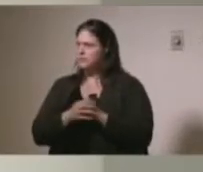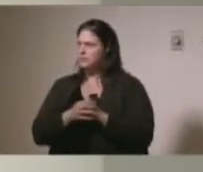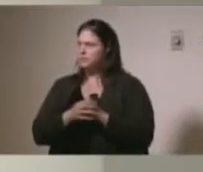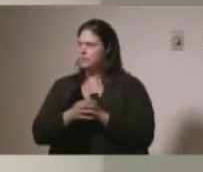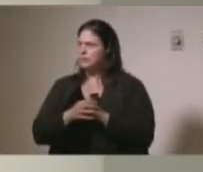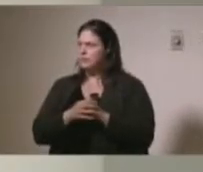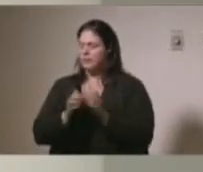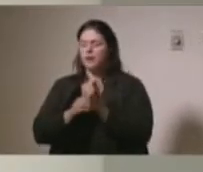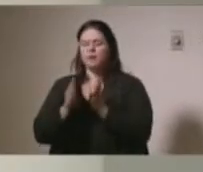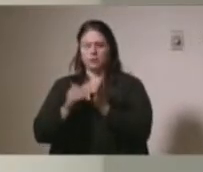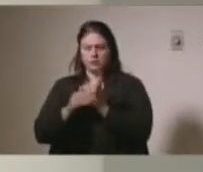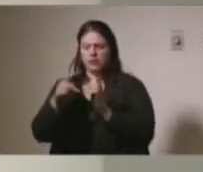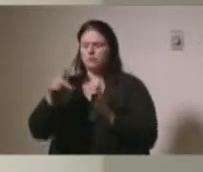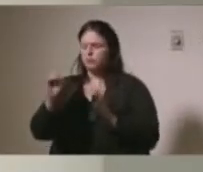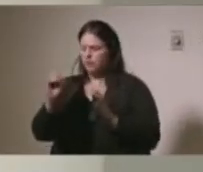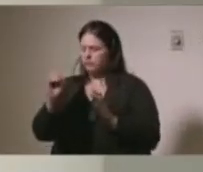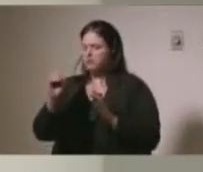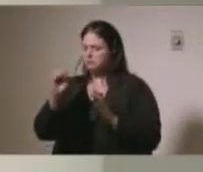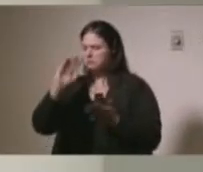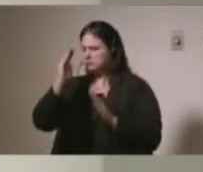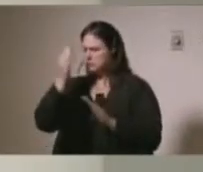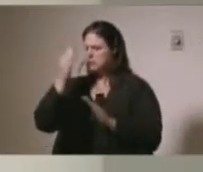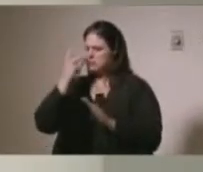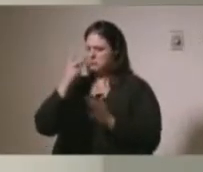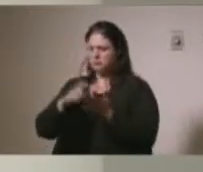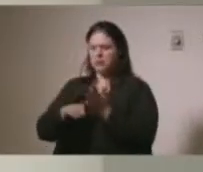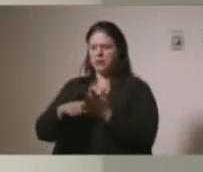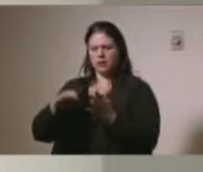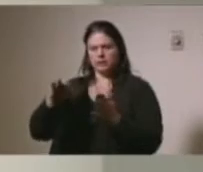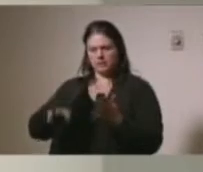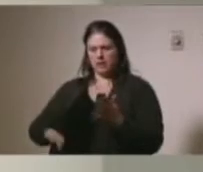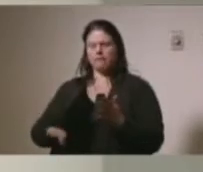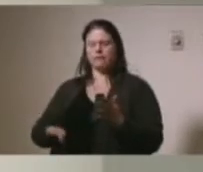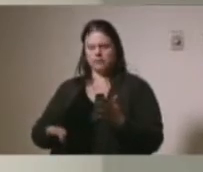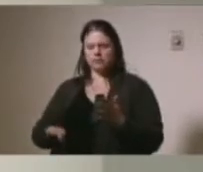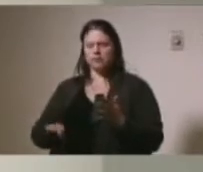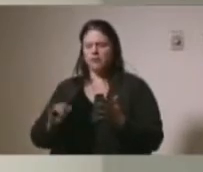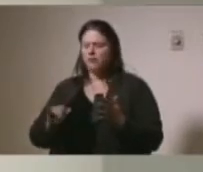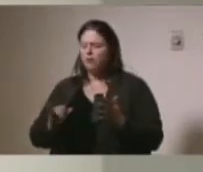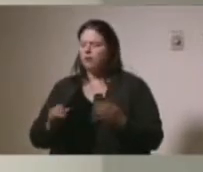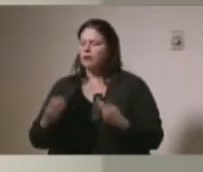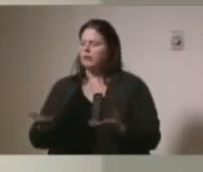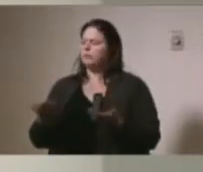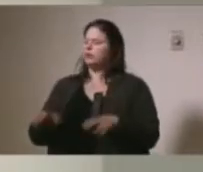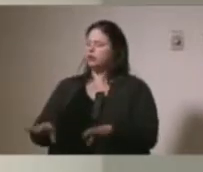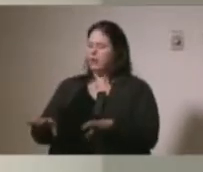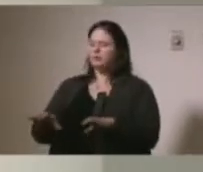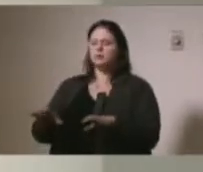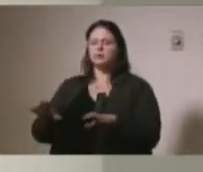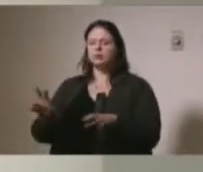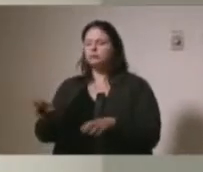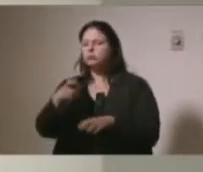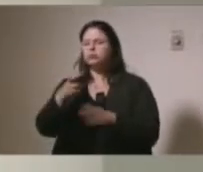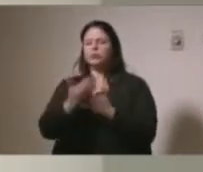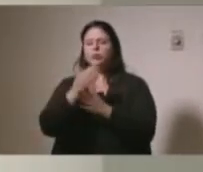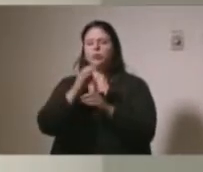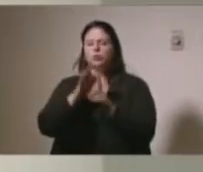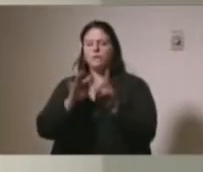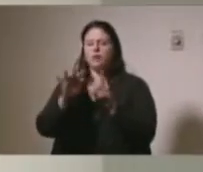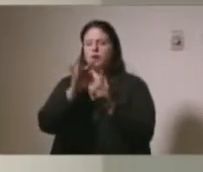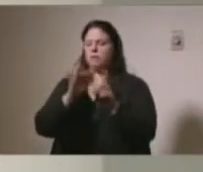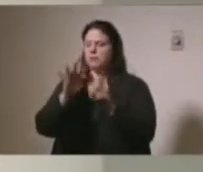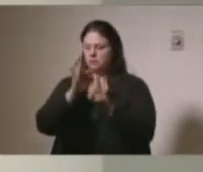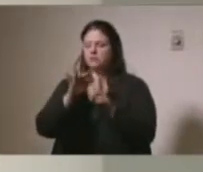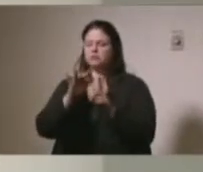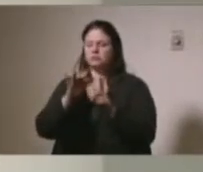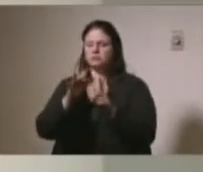the benefits of giving their existing staff the opportunity of reinventing themselves in a new environment. It definitely